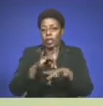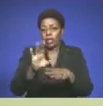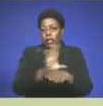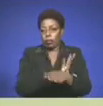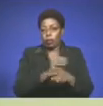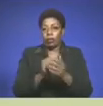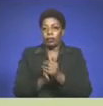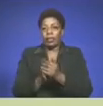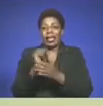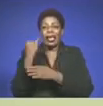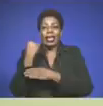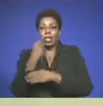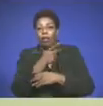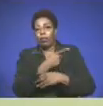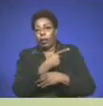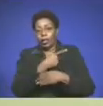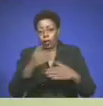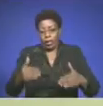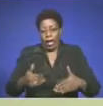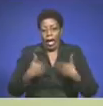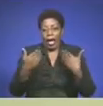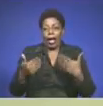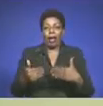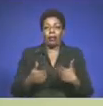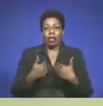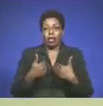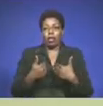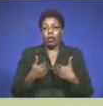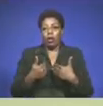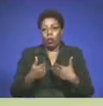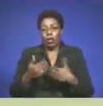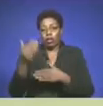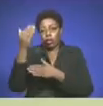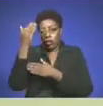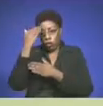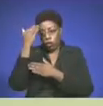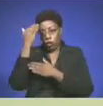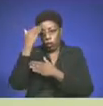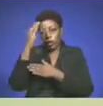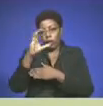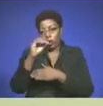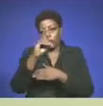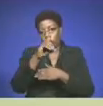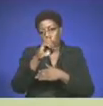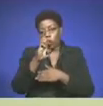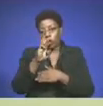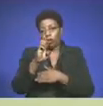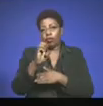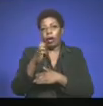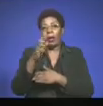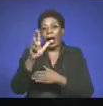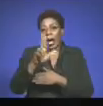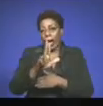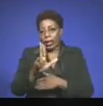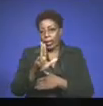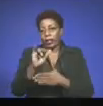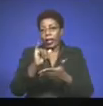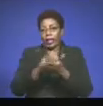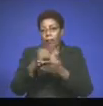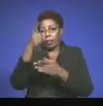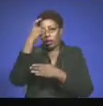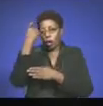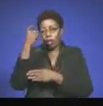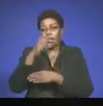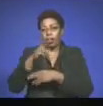Inga Poitier said she was elated and overwhelmed when she cracked the code for a big $250,000 win from Island Lock. It was because of a